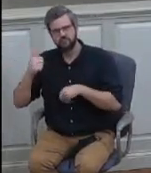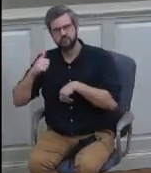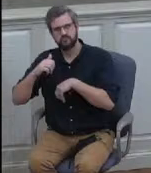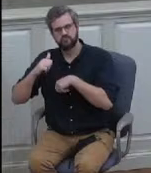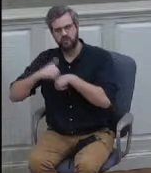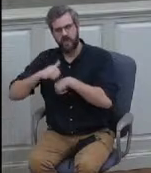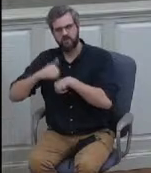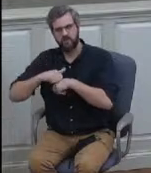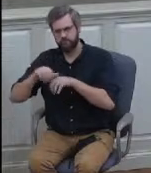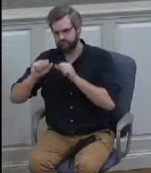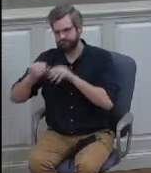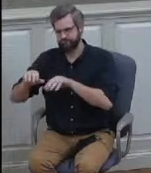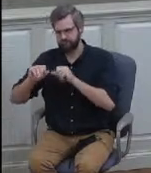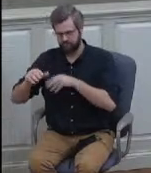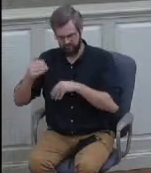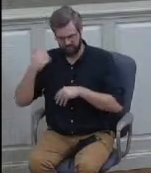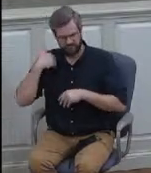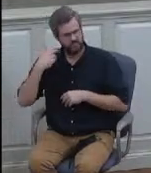happened